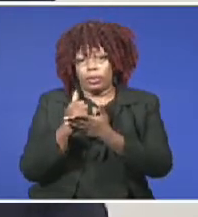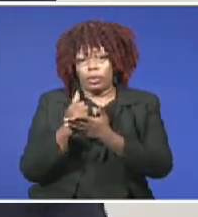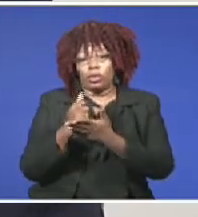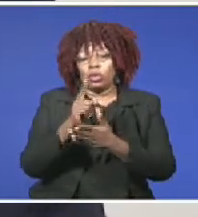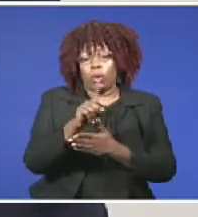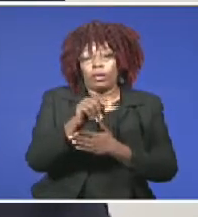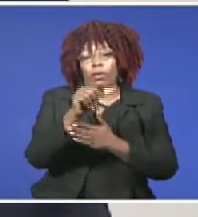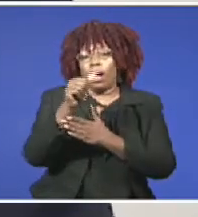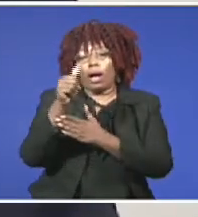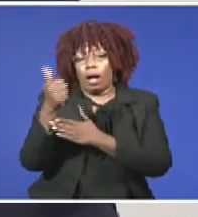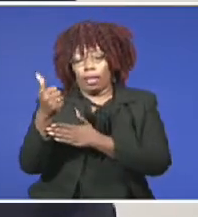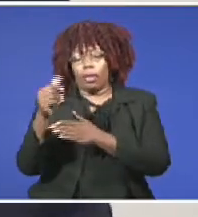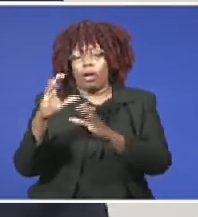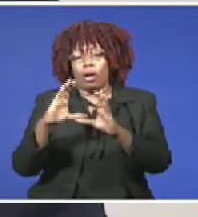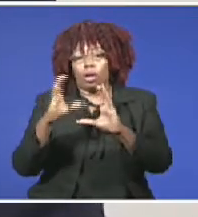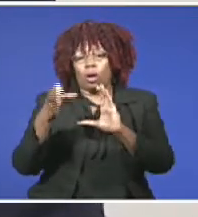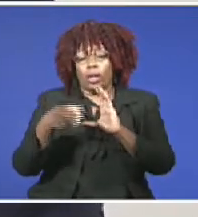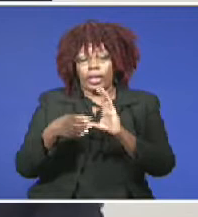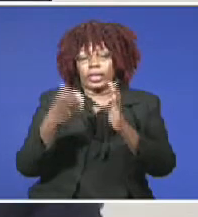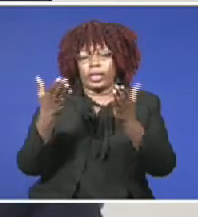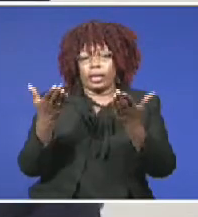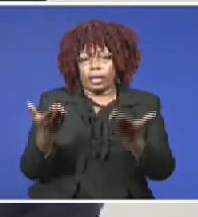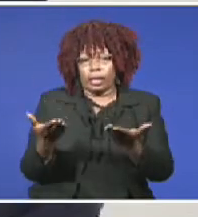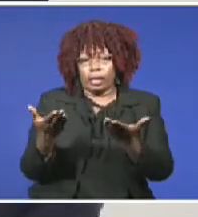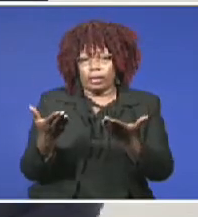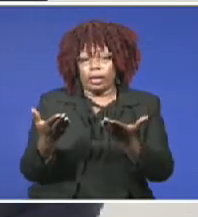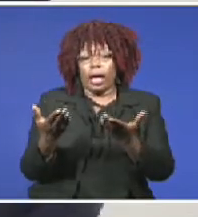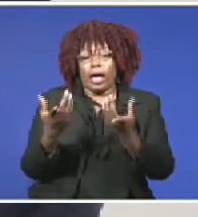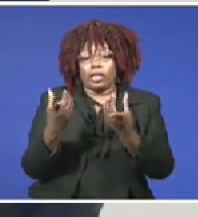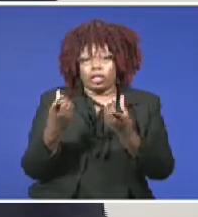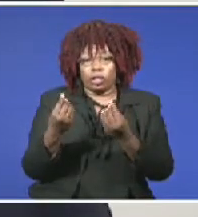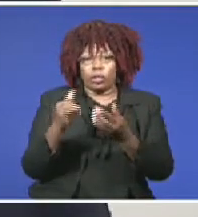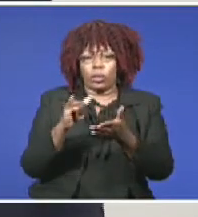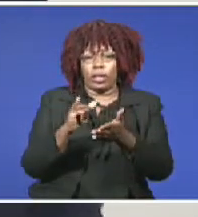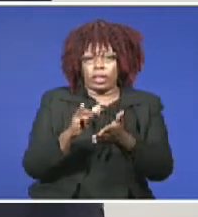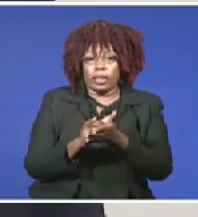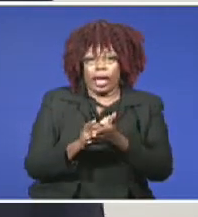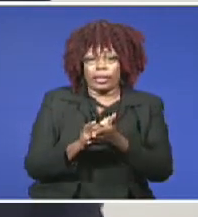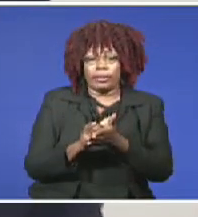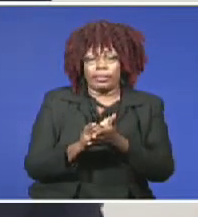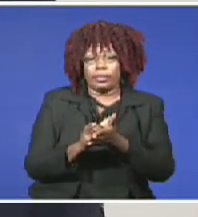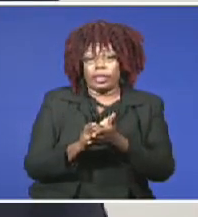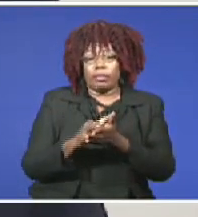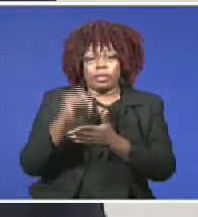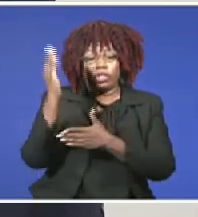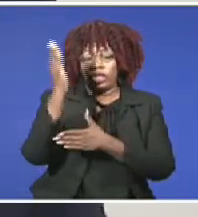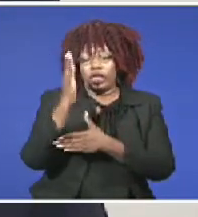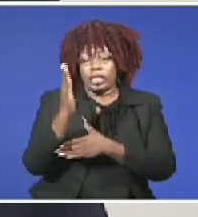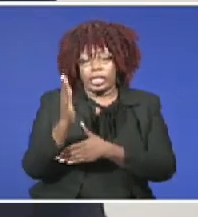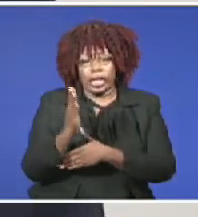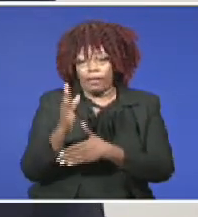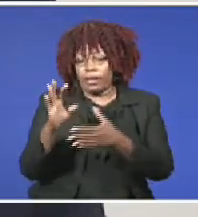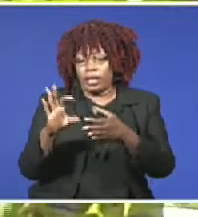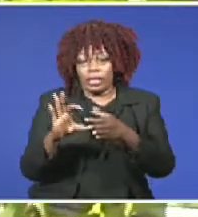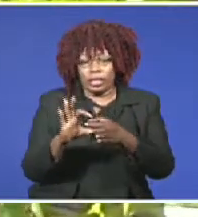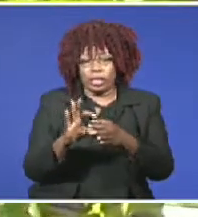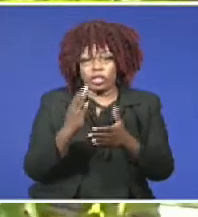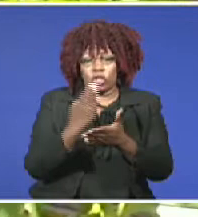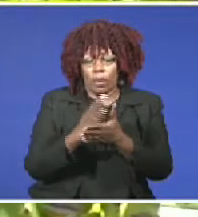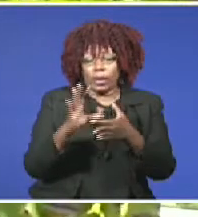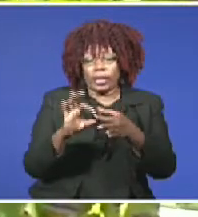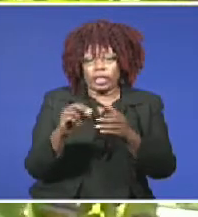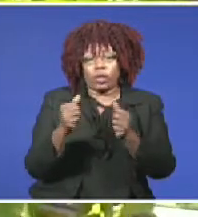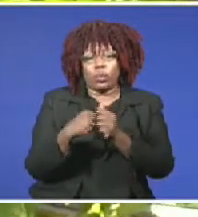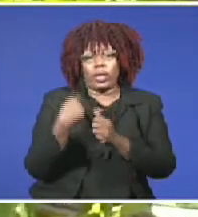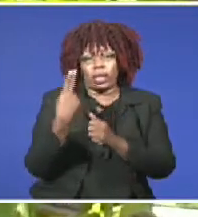one of our other colleagues here in the city, and she did that, but she never cut off her connection with us. Bishop